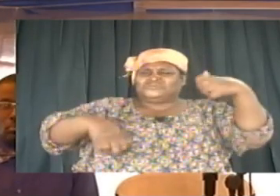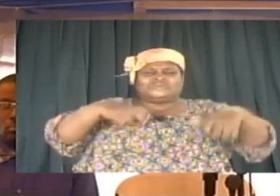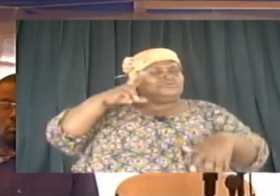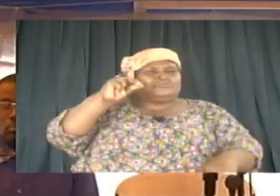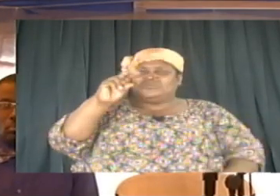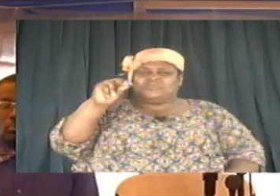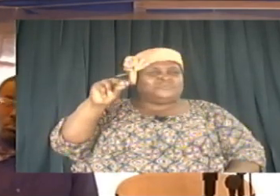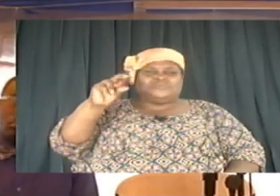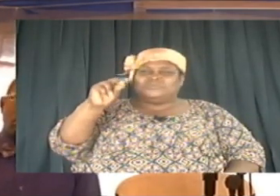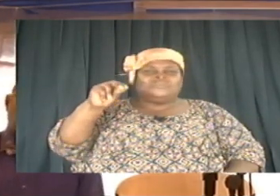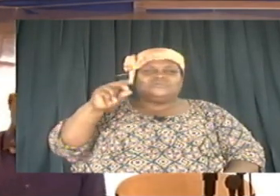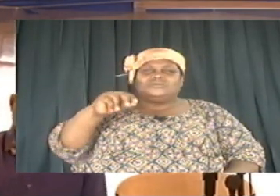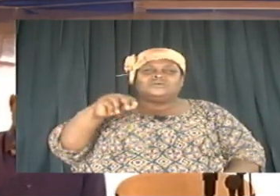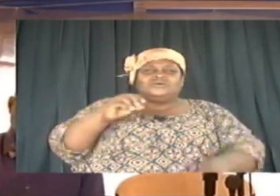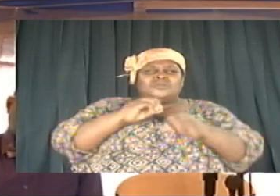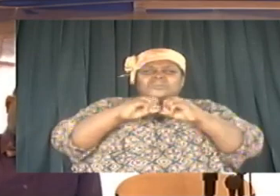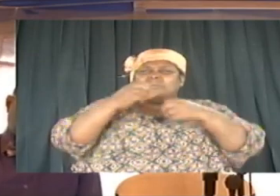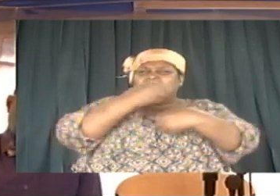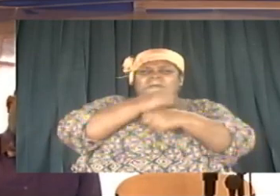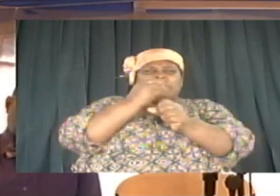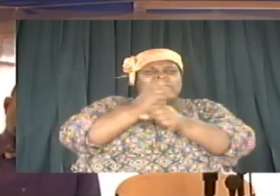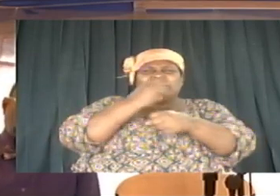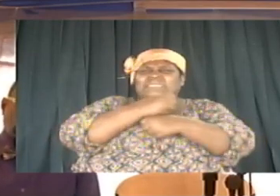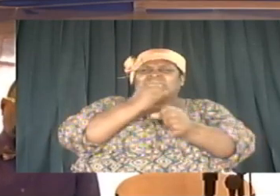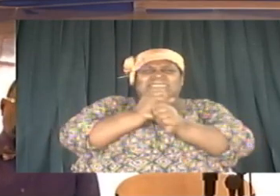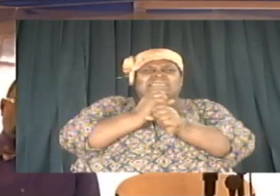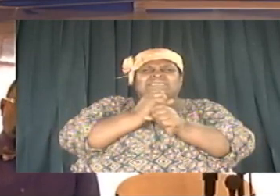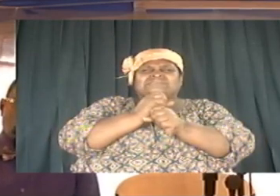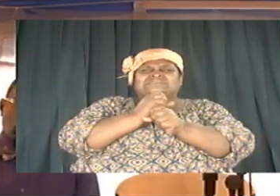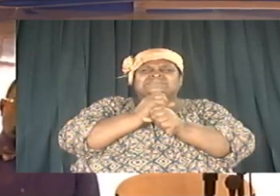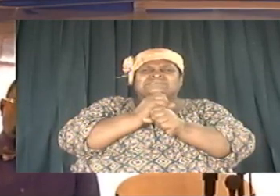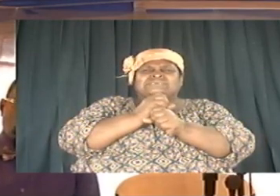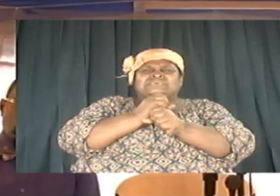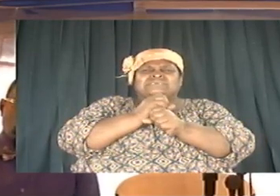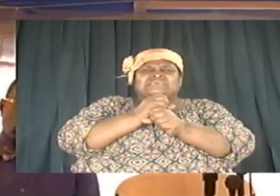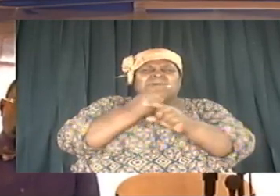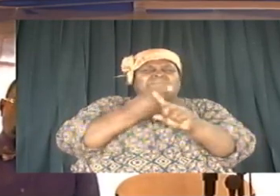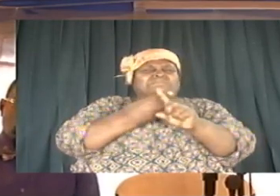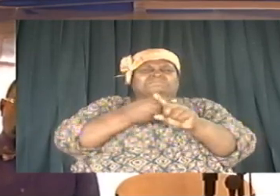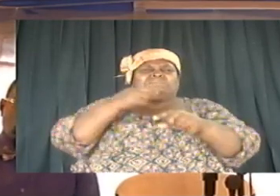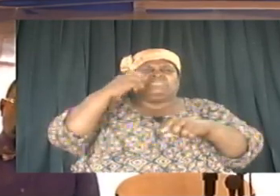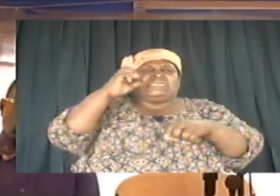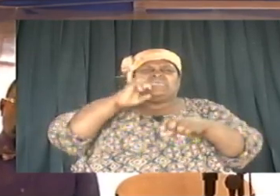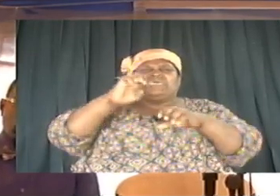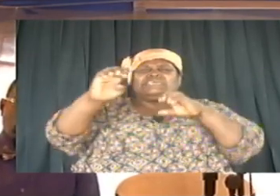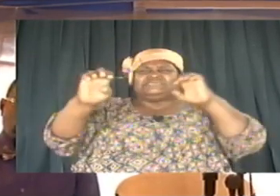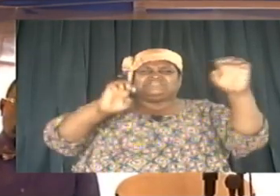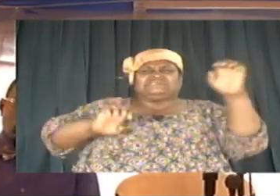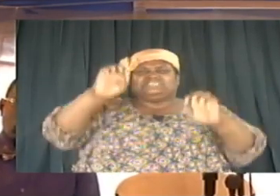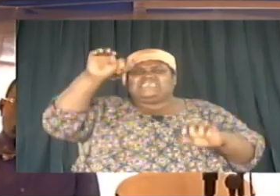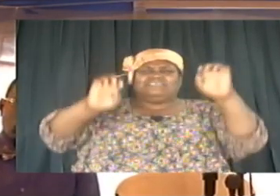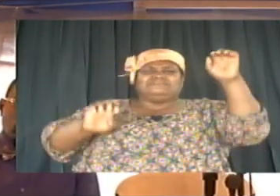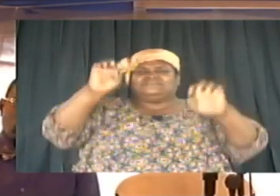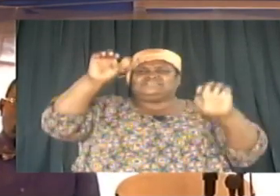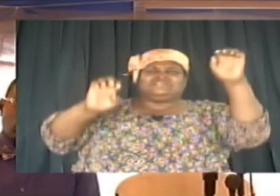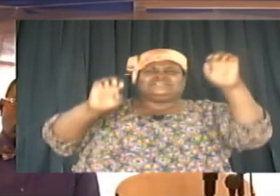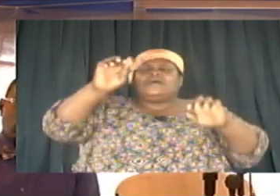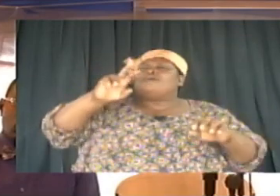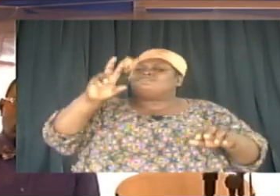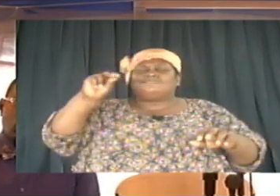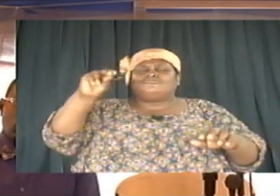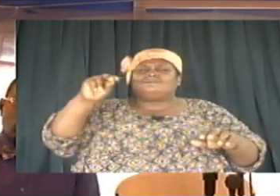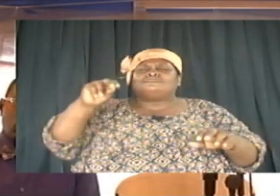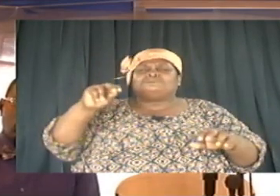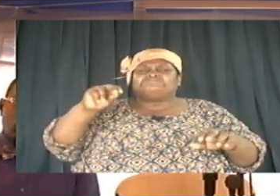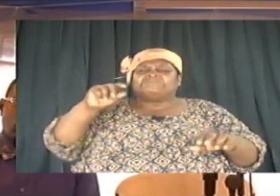Do not let it be a mundane exercise. This is a moment to